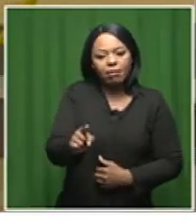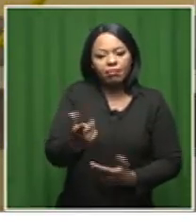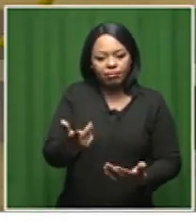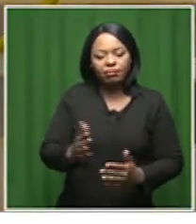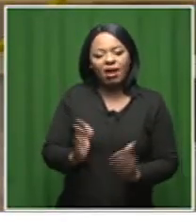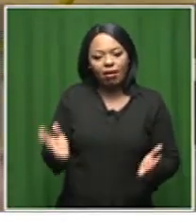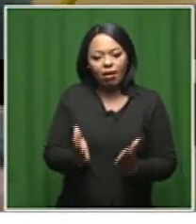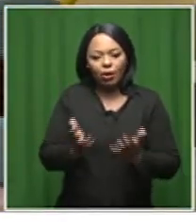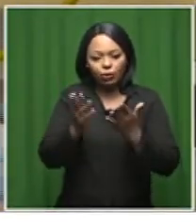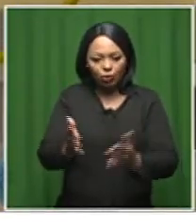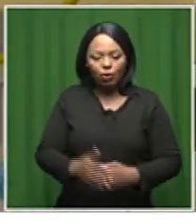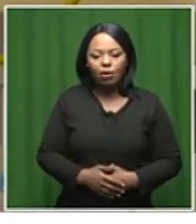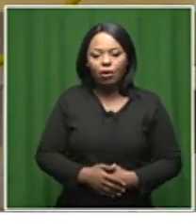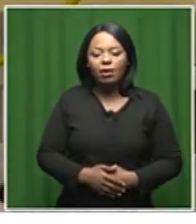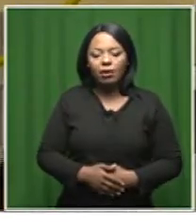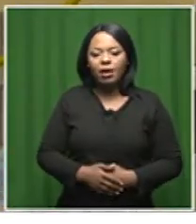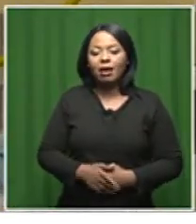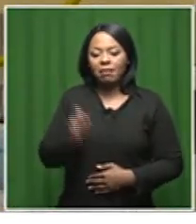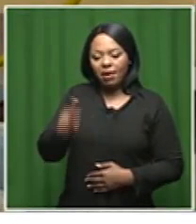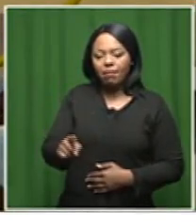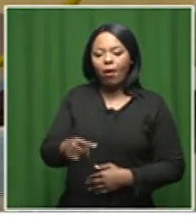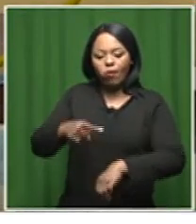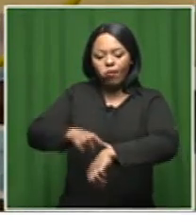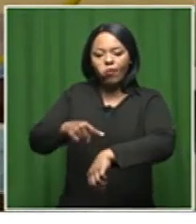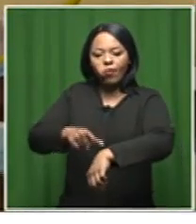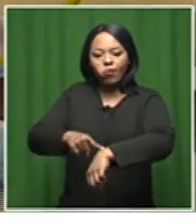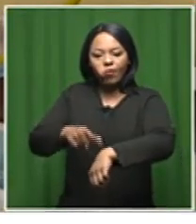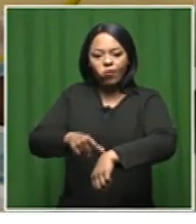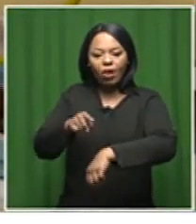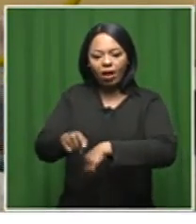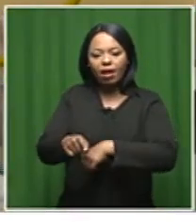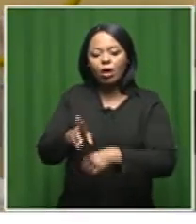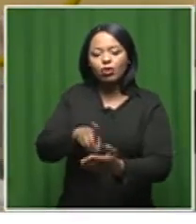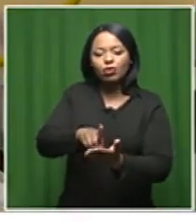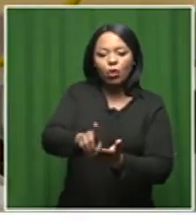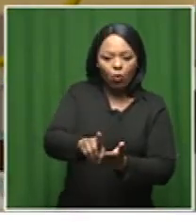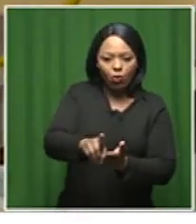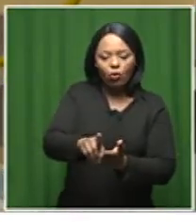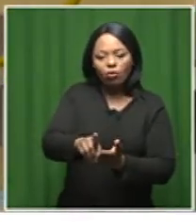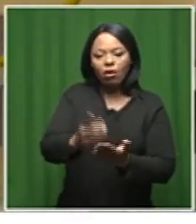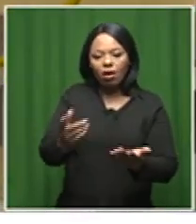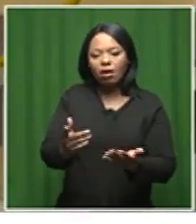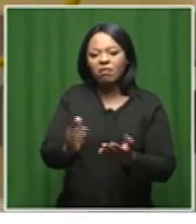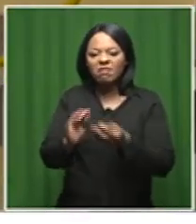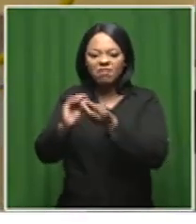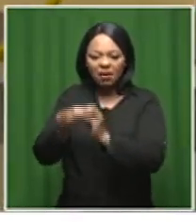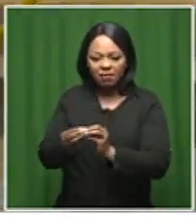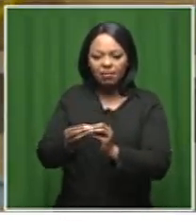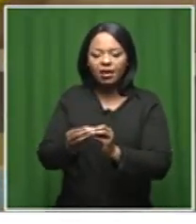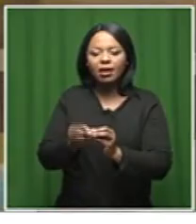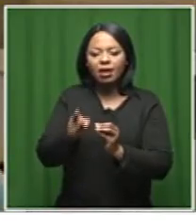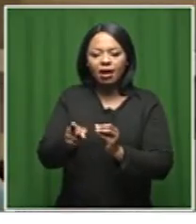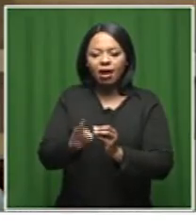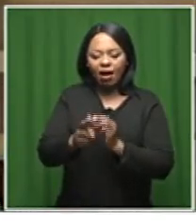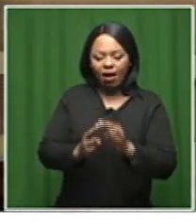basically there is an abnormal bone marrow that needs to be corrected, or in other words, replaced. And this